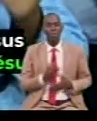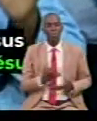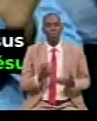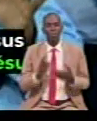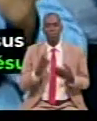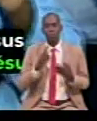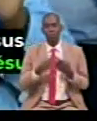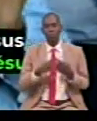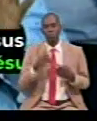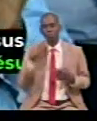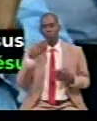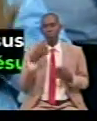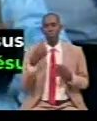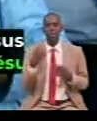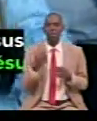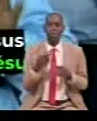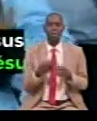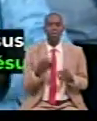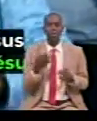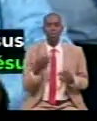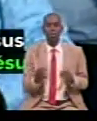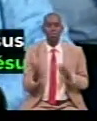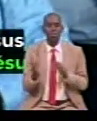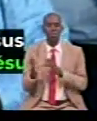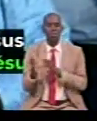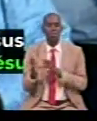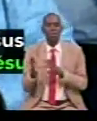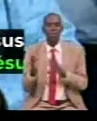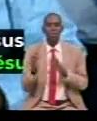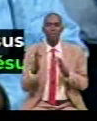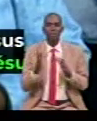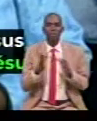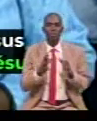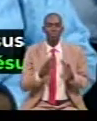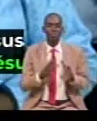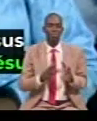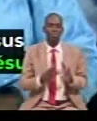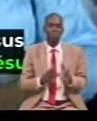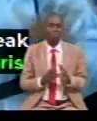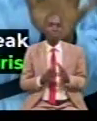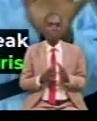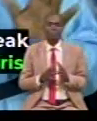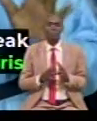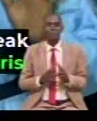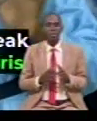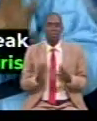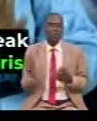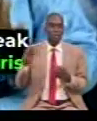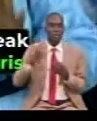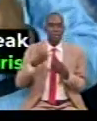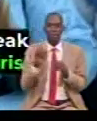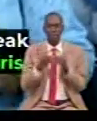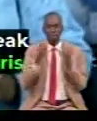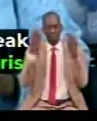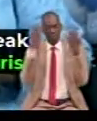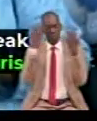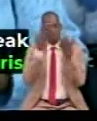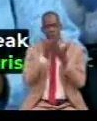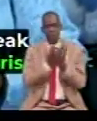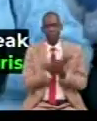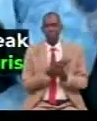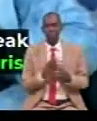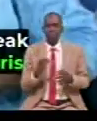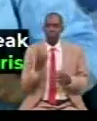I just want to speak the name of Jesus till every dark